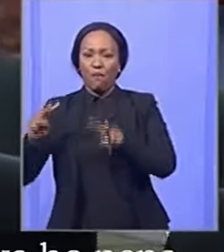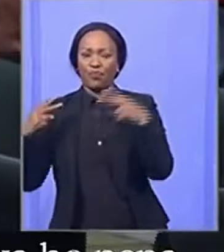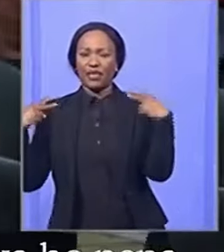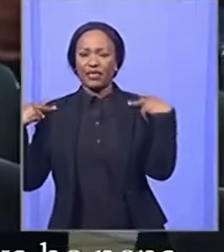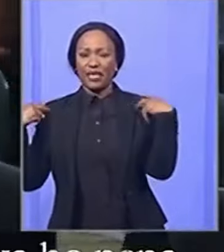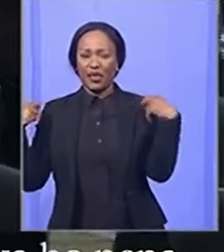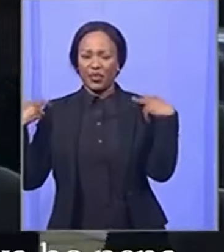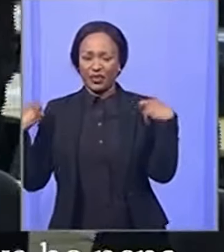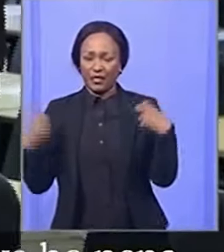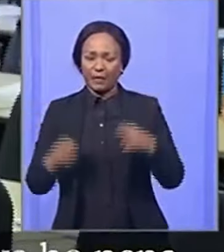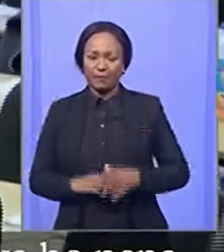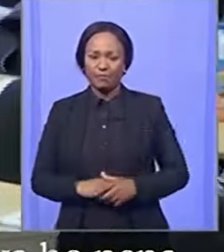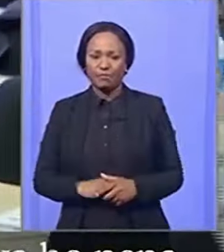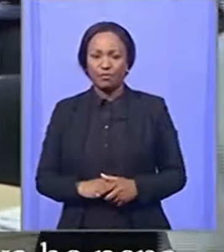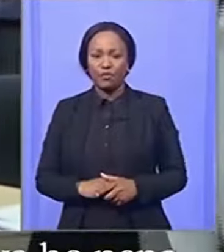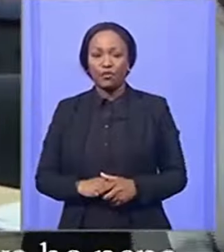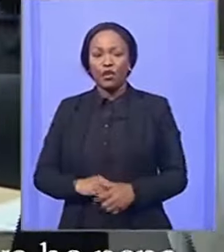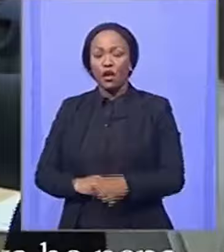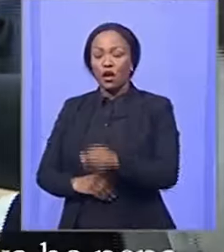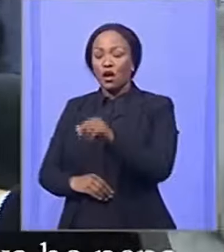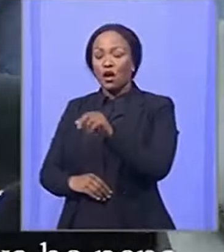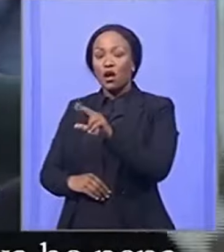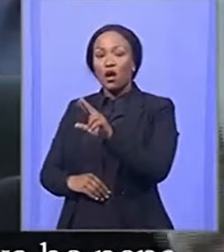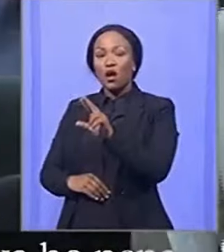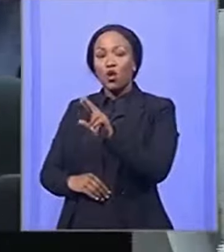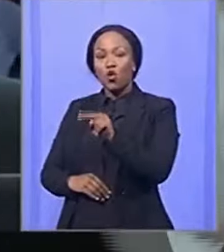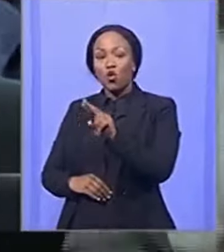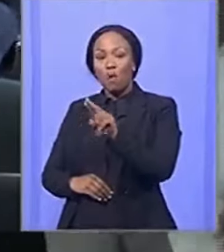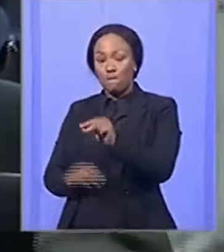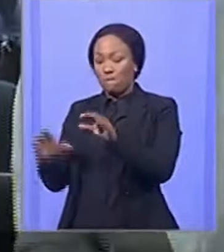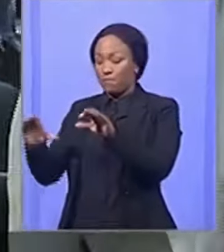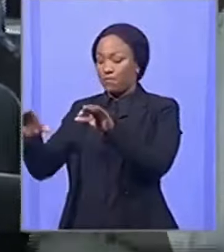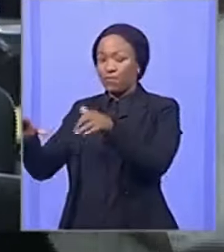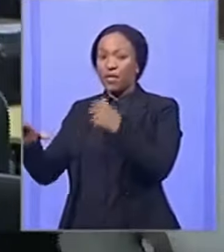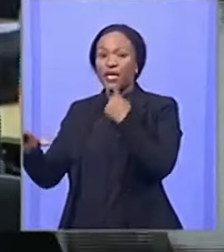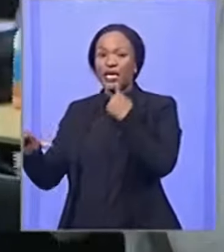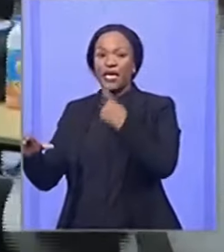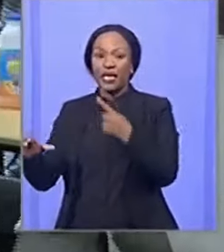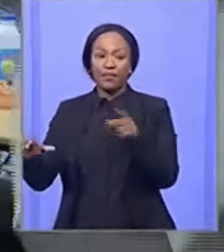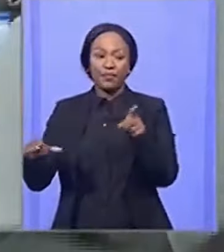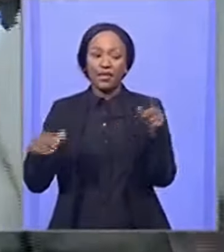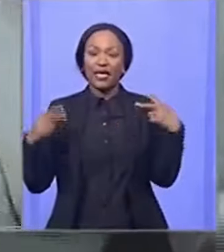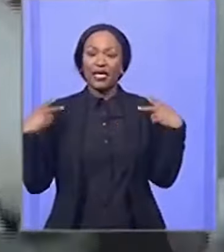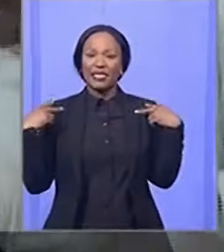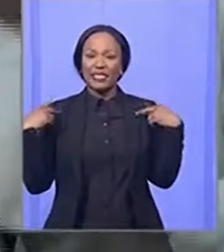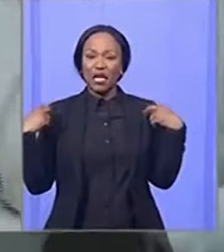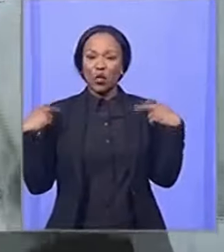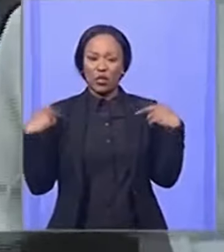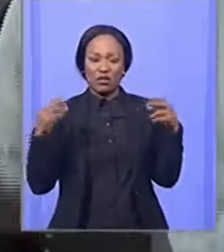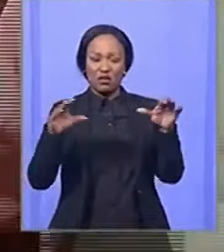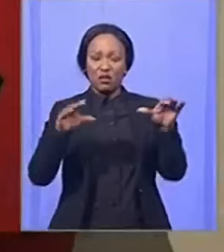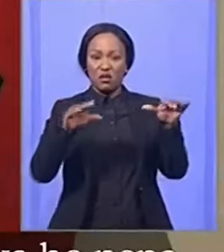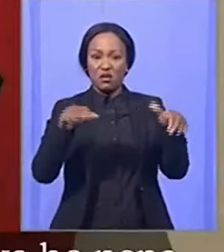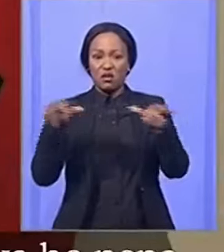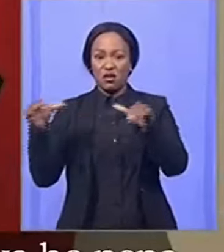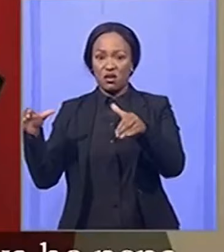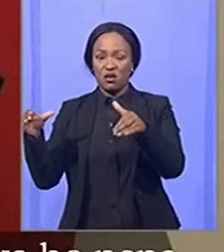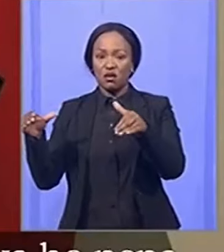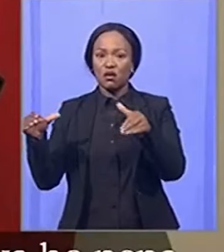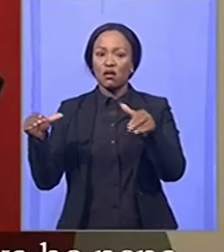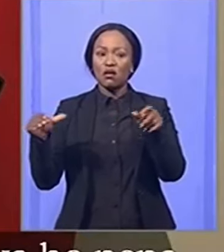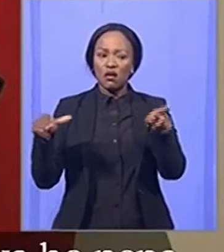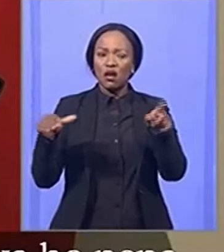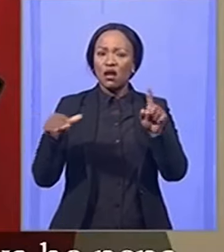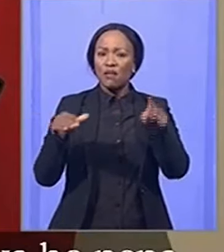NUMSA e re ke bomenemene ntho e etswang ke dikhampane tsa poraefete tsa tshireletso ya ho hloleha ho ikamahanya le melao e